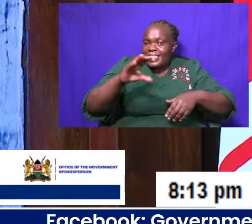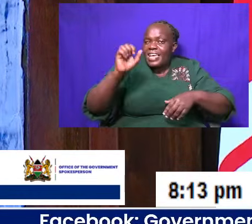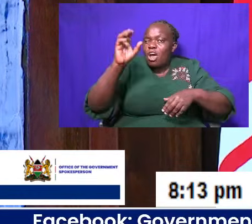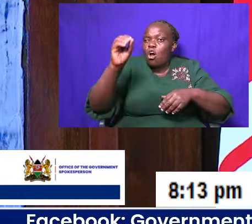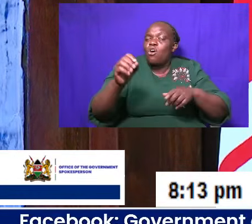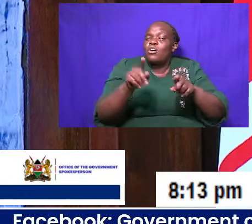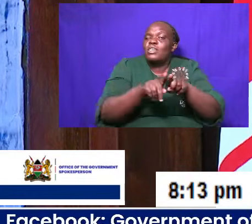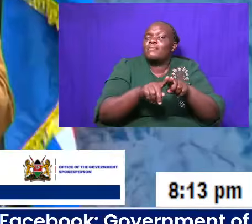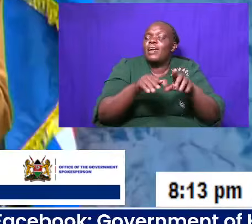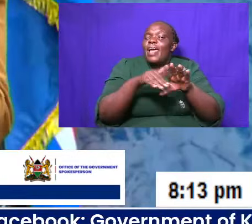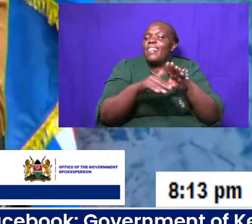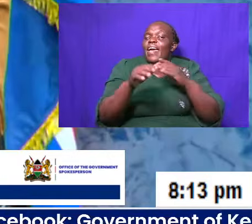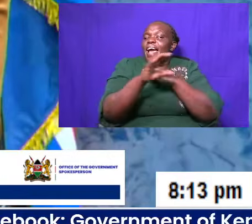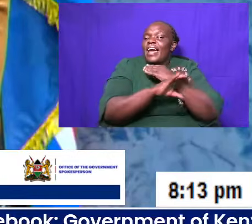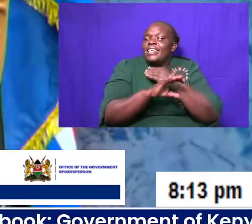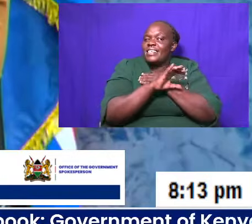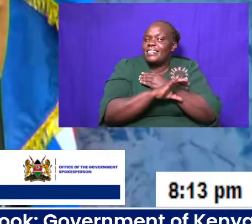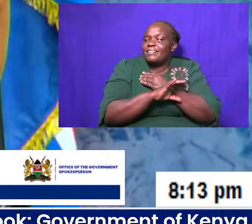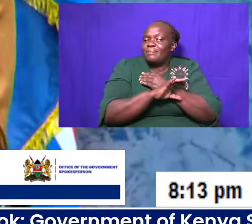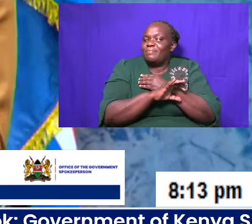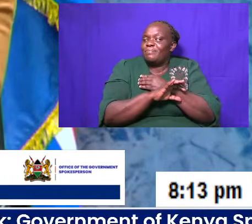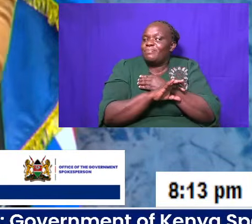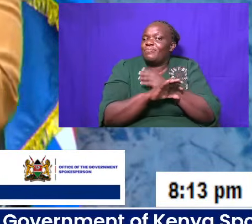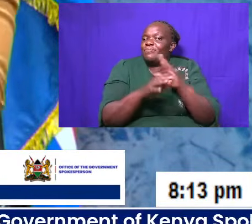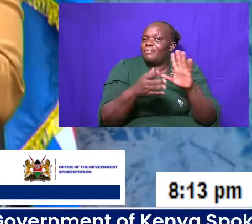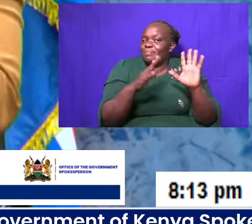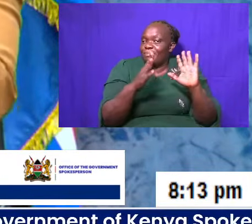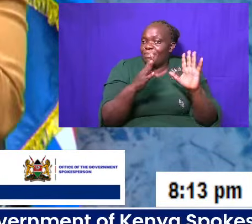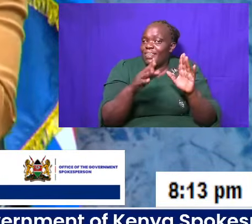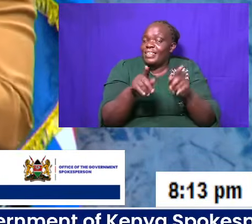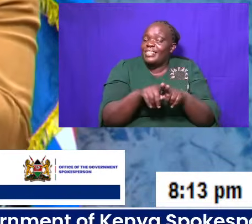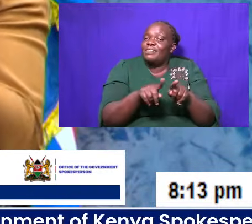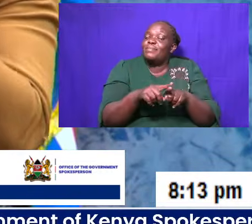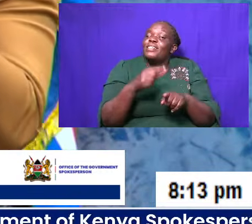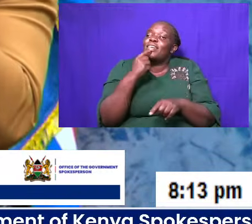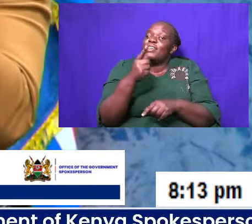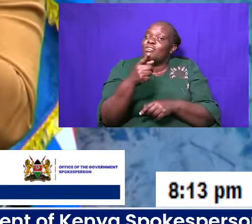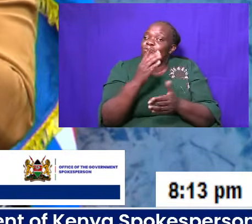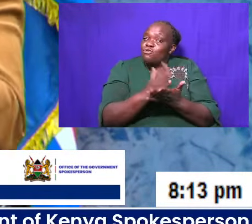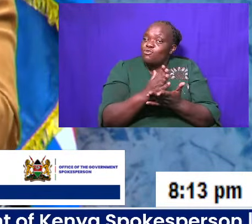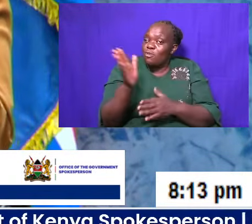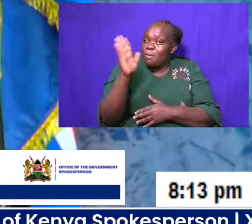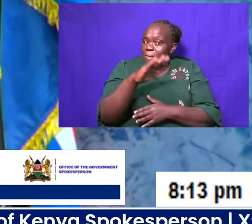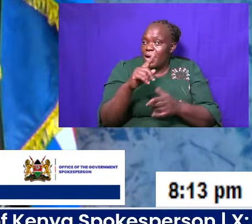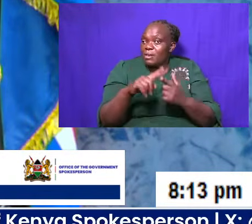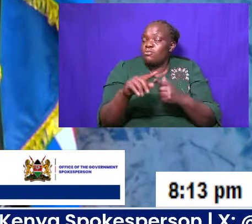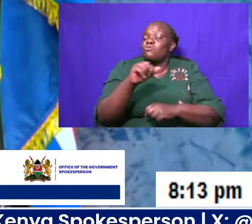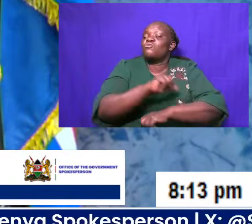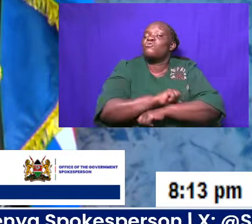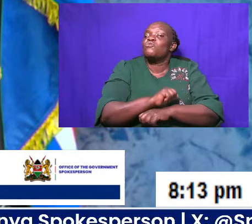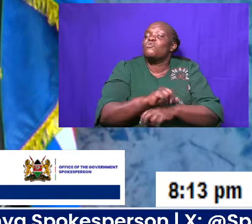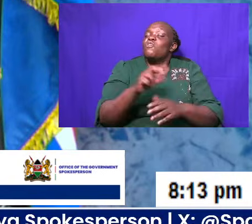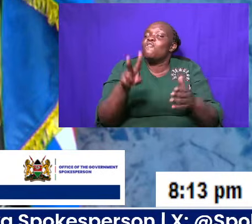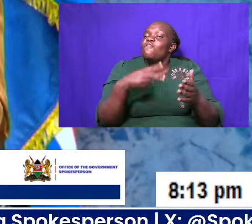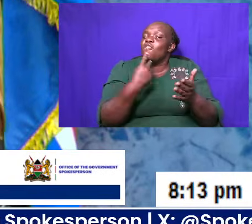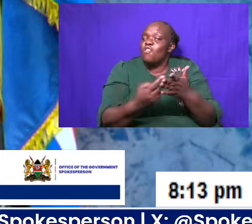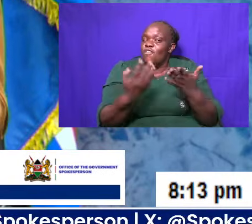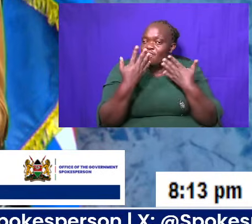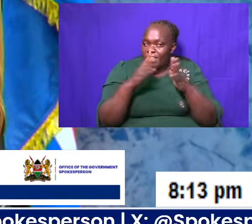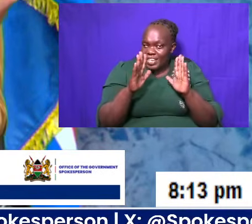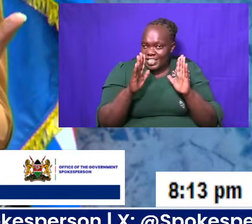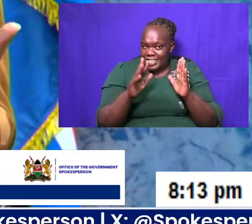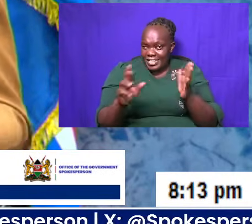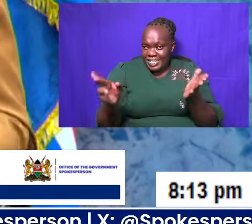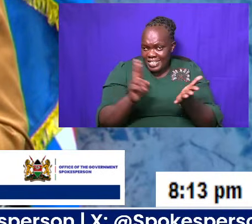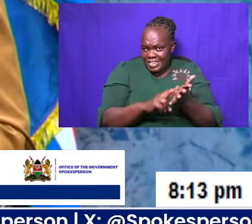this country. Makofi. But before you, let's not rush to 16, Hebu tuambie, so ulianguka, si ndio? So I Uli did- repeat